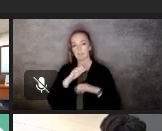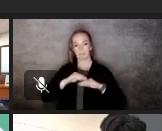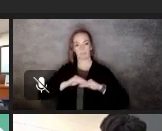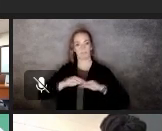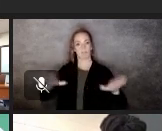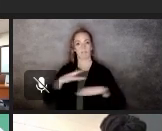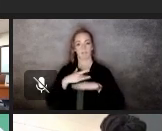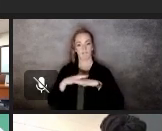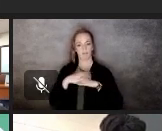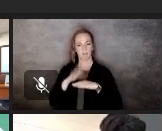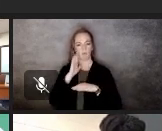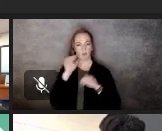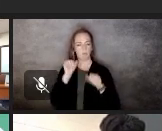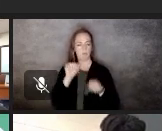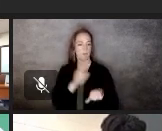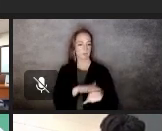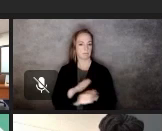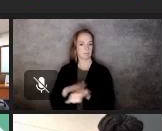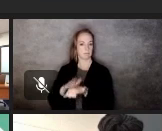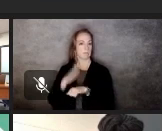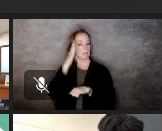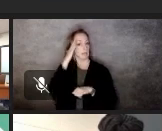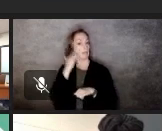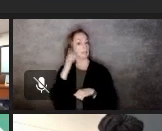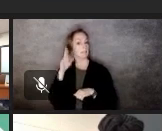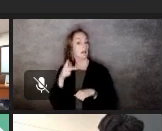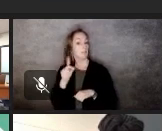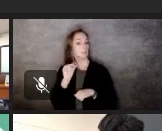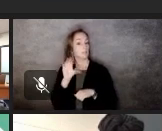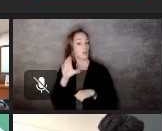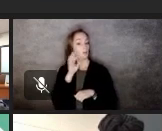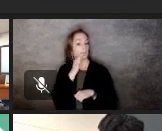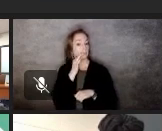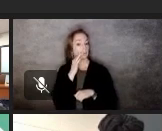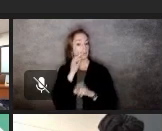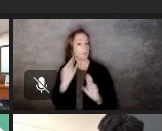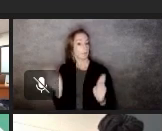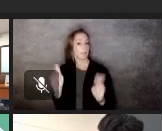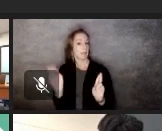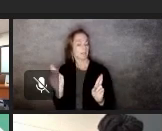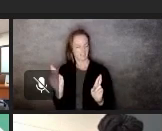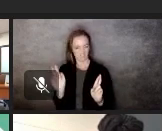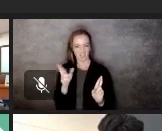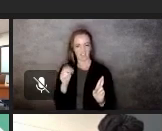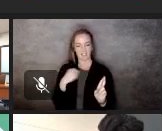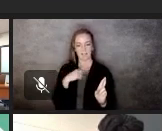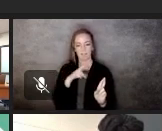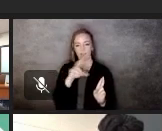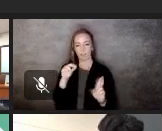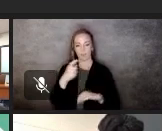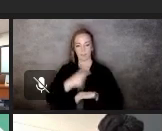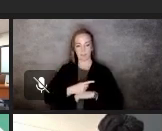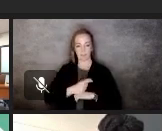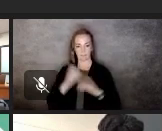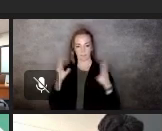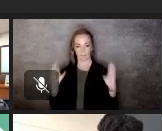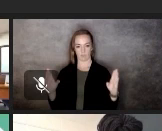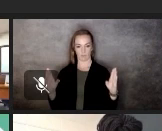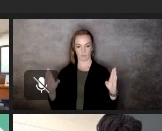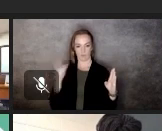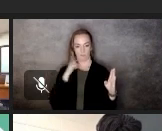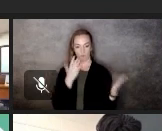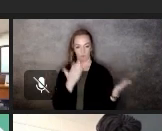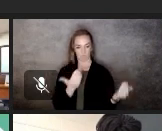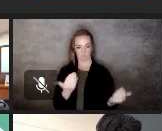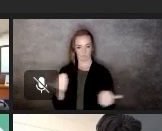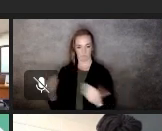give like a heads up. The document's coming out soon. Get ready, because then there's a 30-day window for that feedback. And